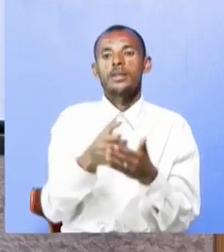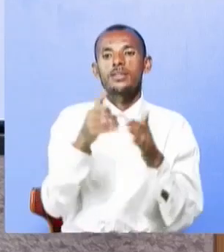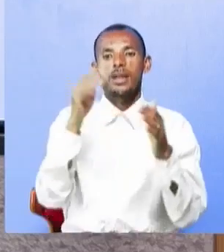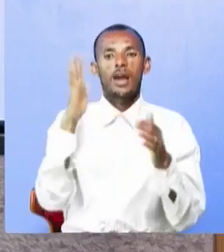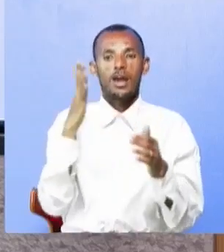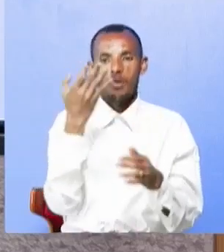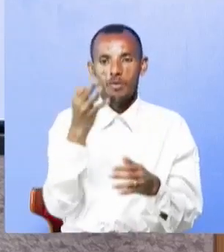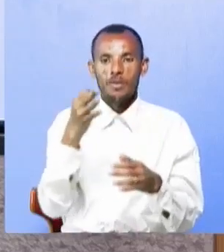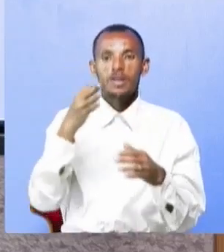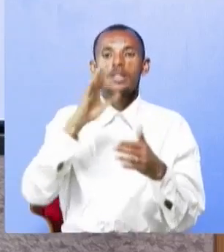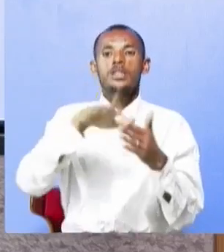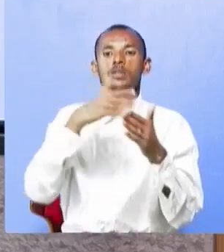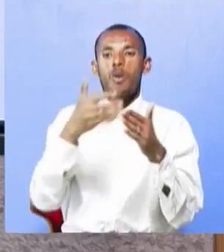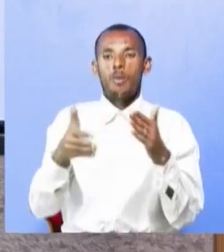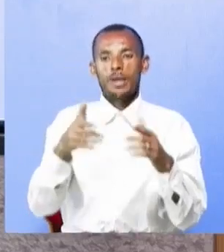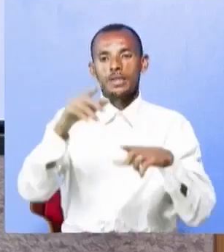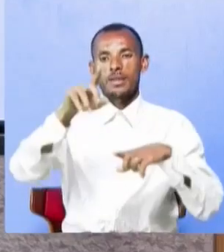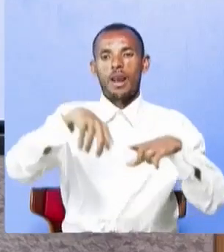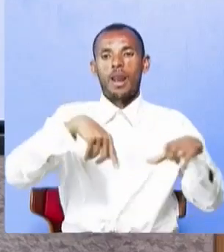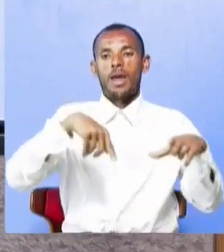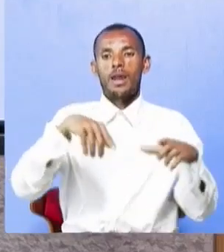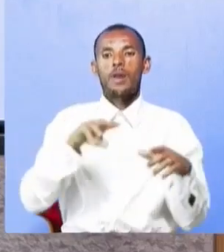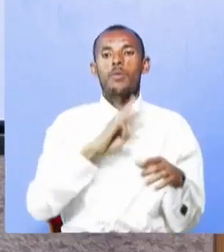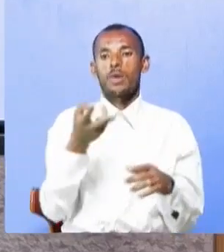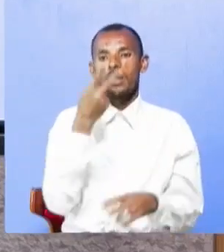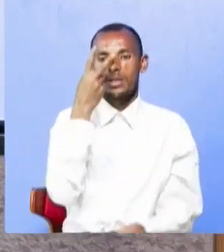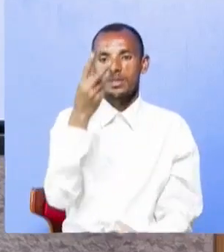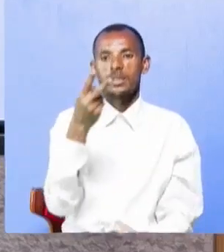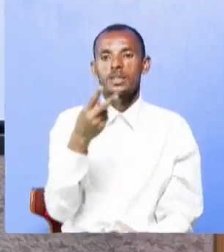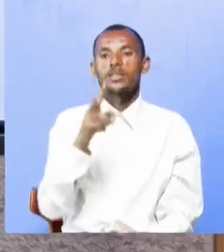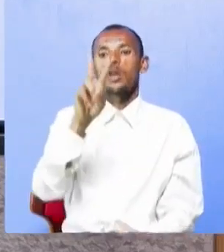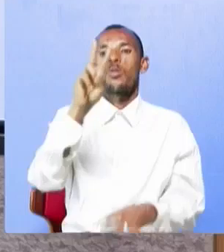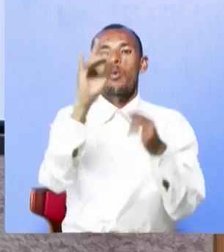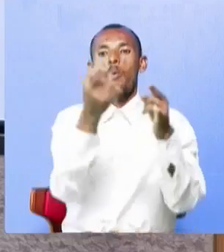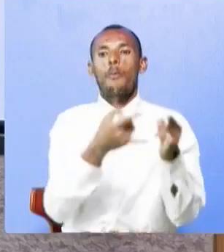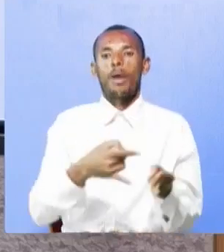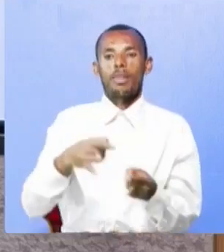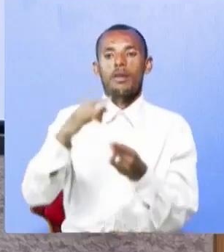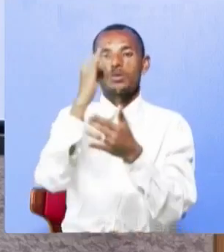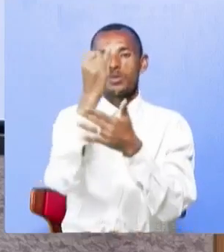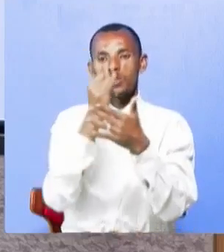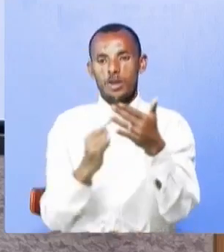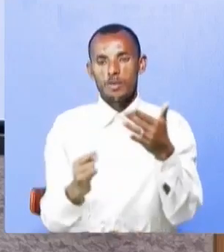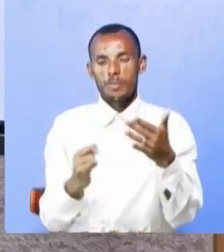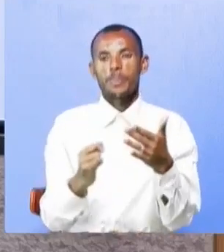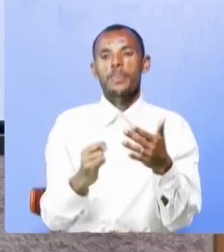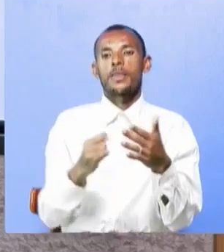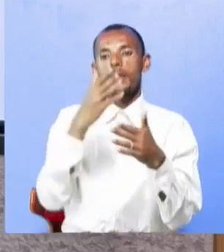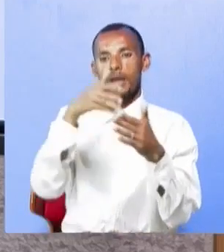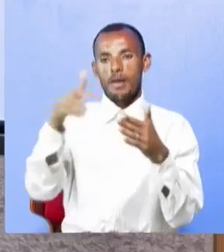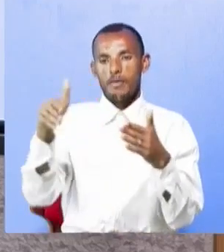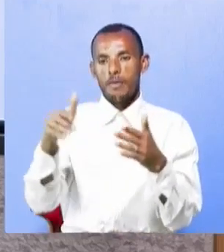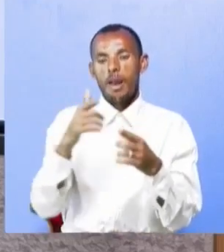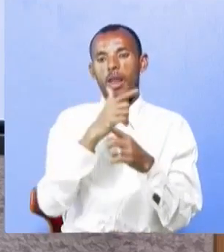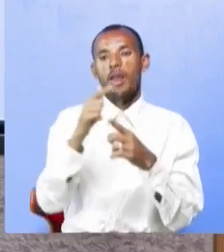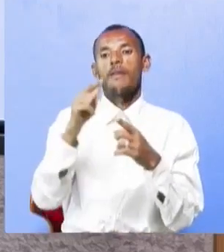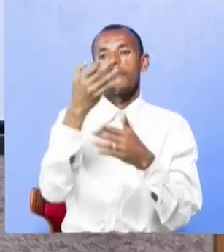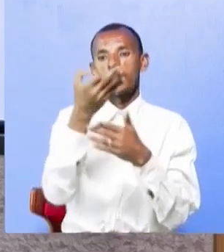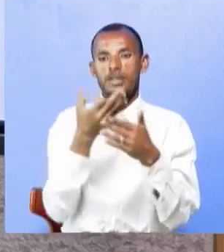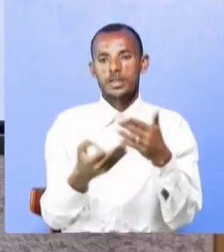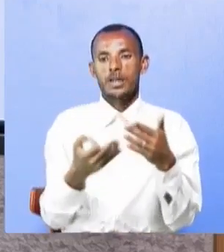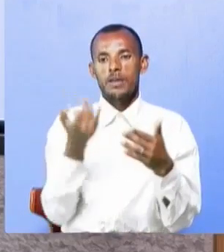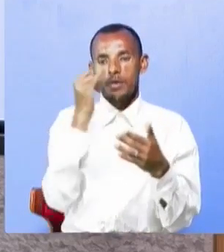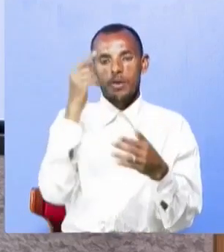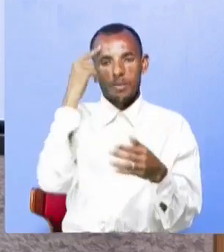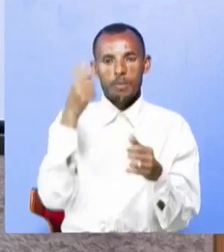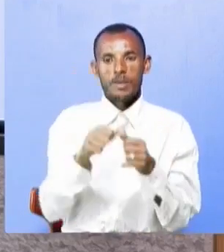of slopy straight line. And we have seen the 2 methods of sketching the graph of a linear function. If you remember, in